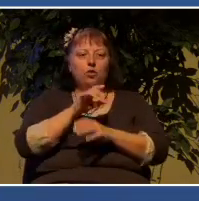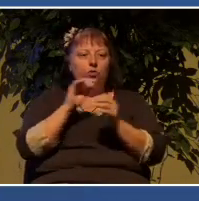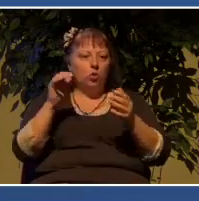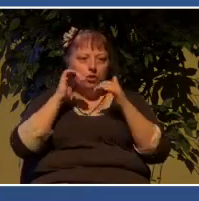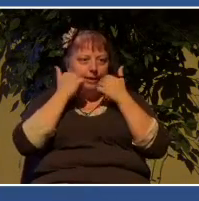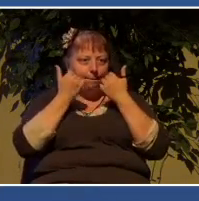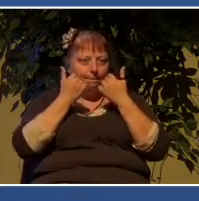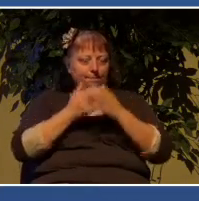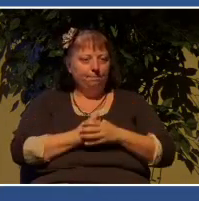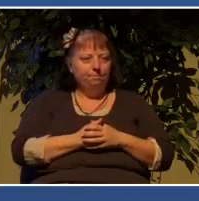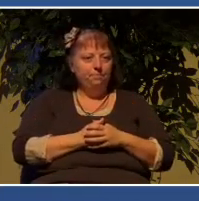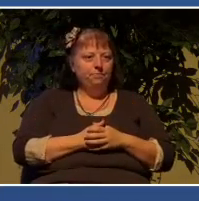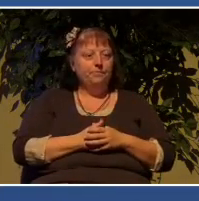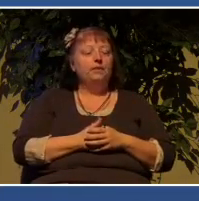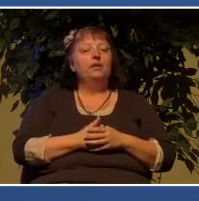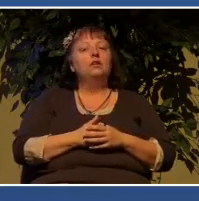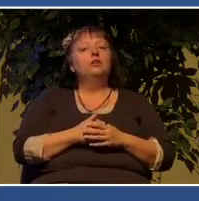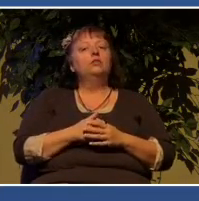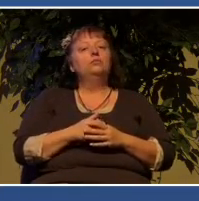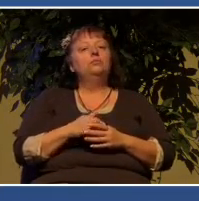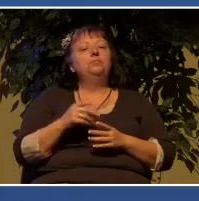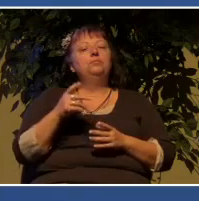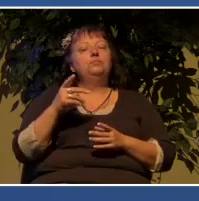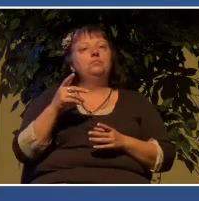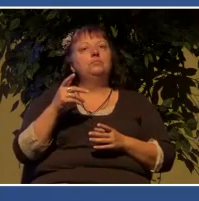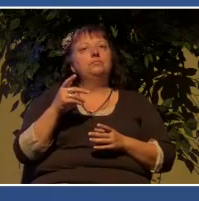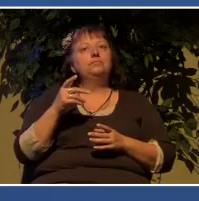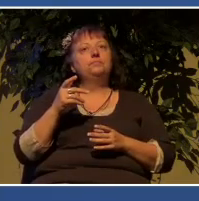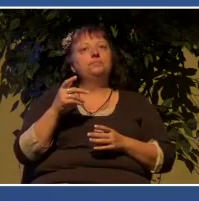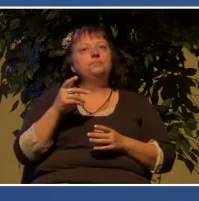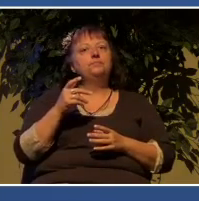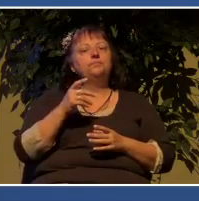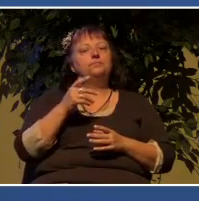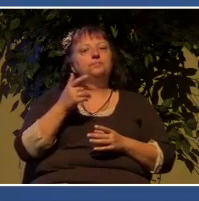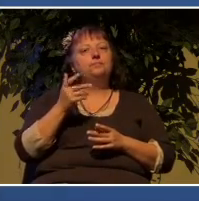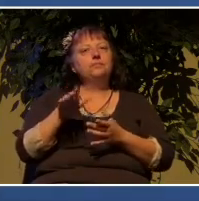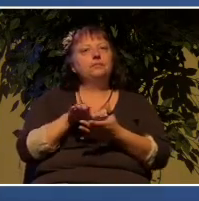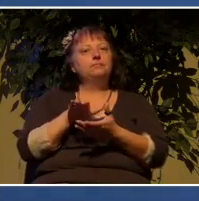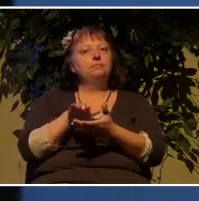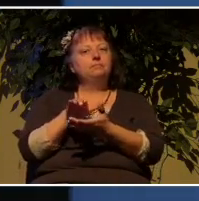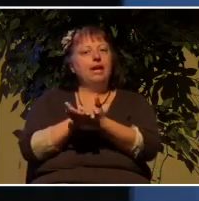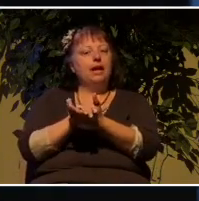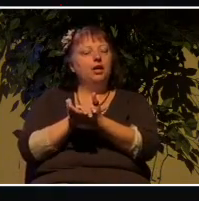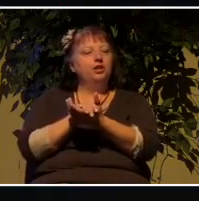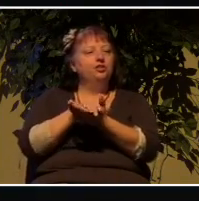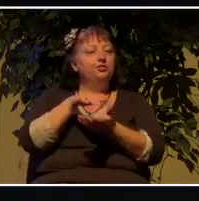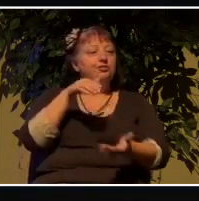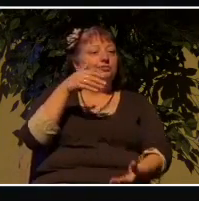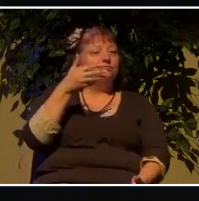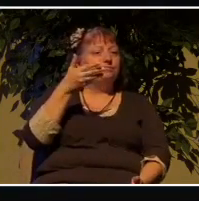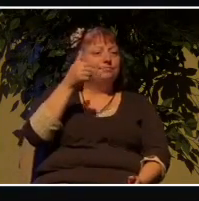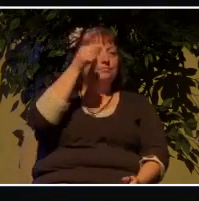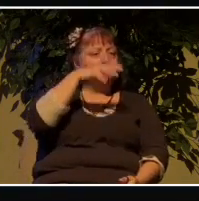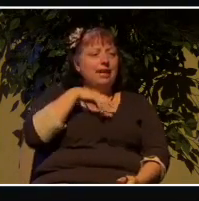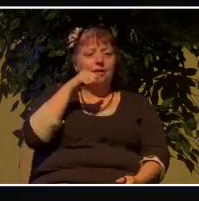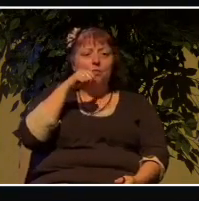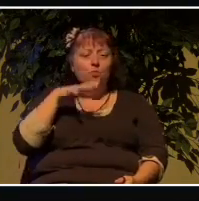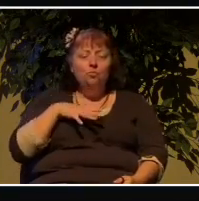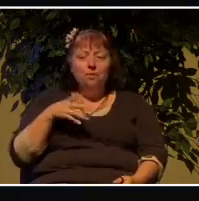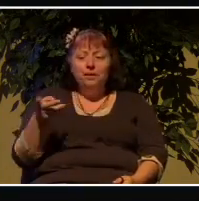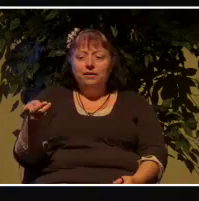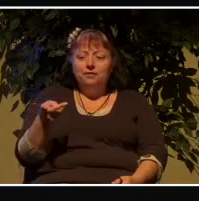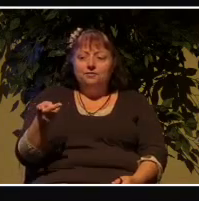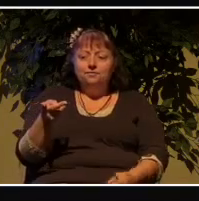two became one, then you have but a small foretaste of what that eternal union